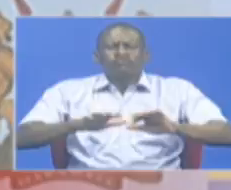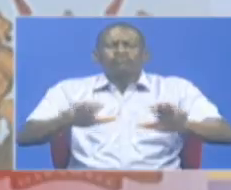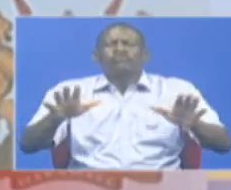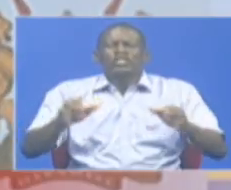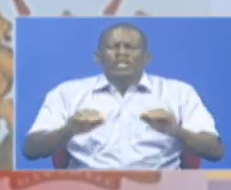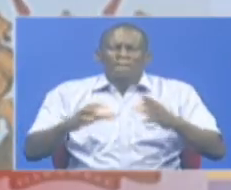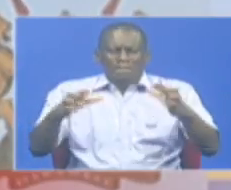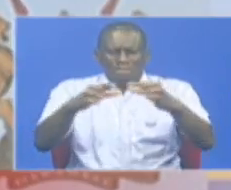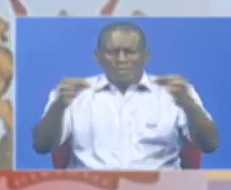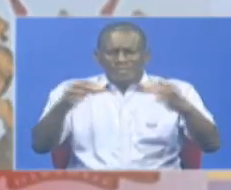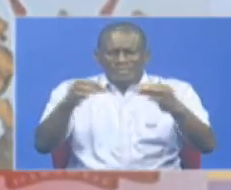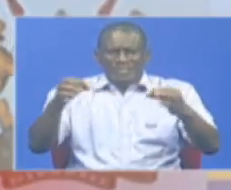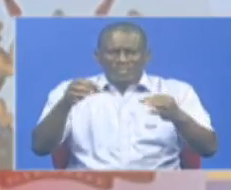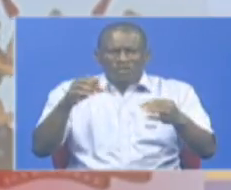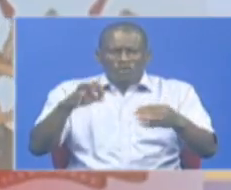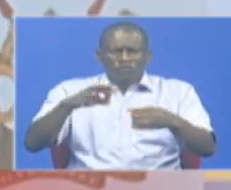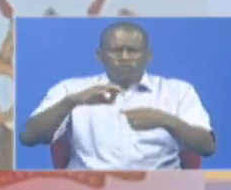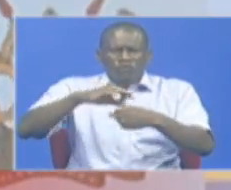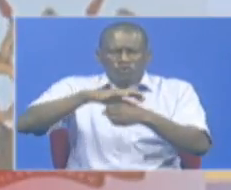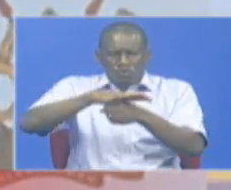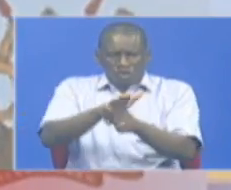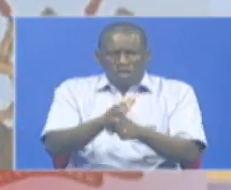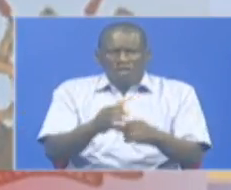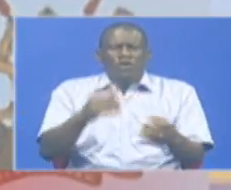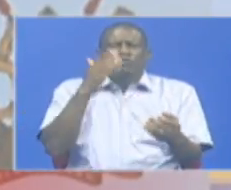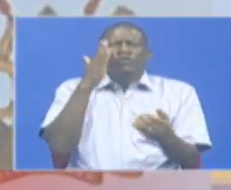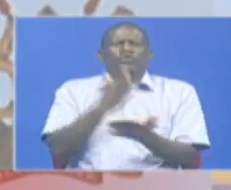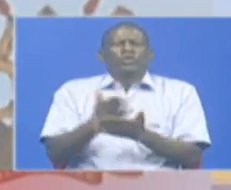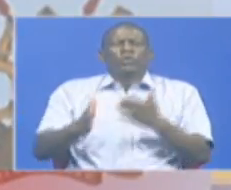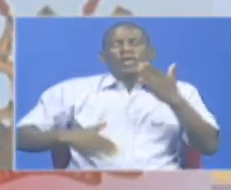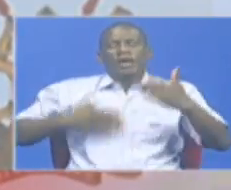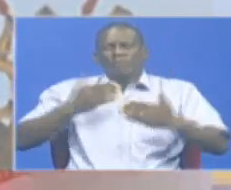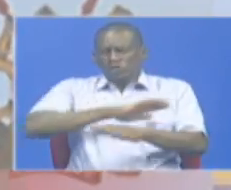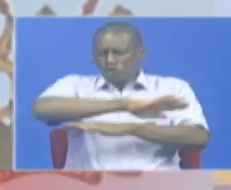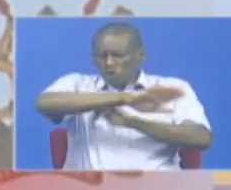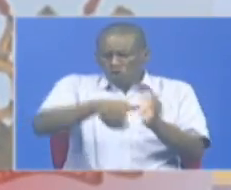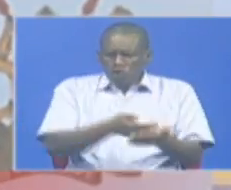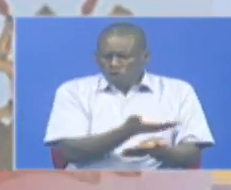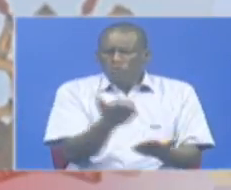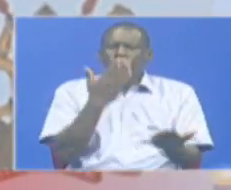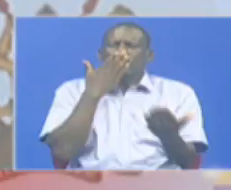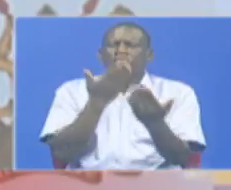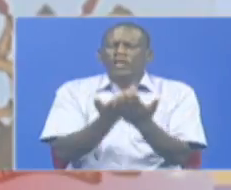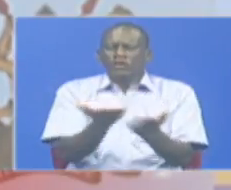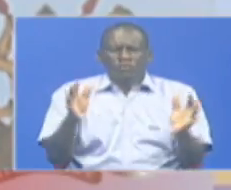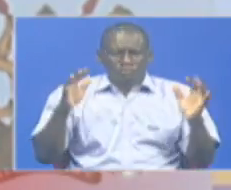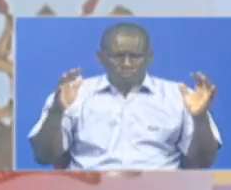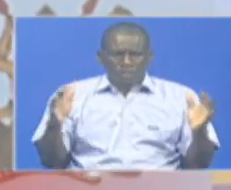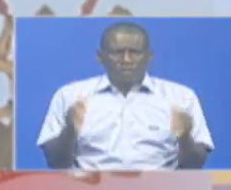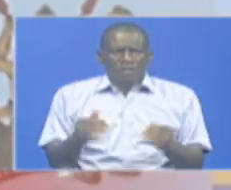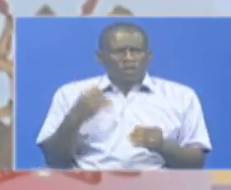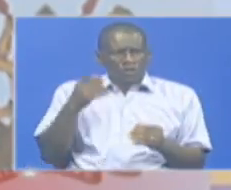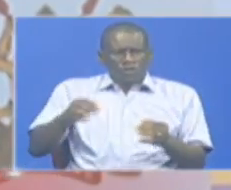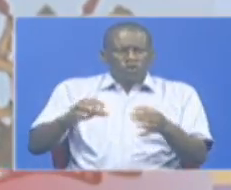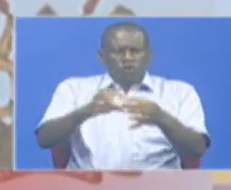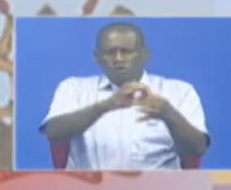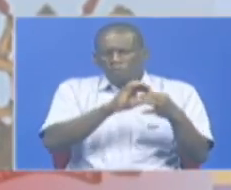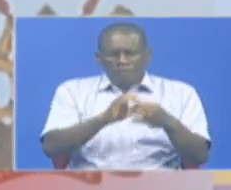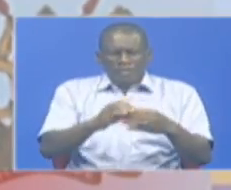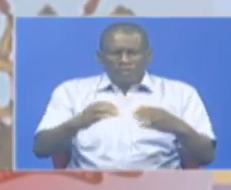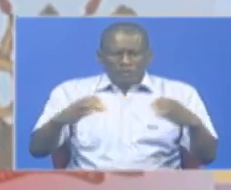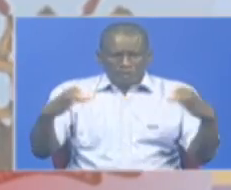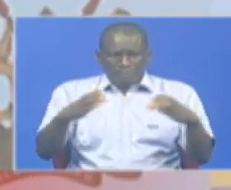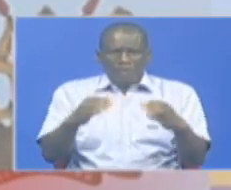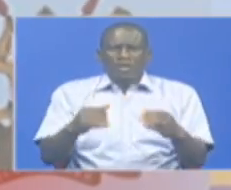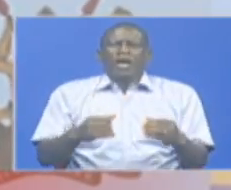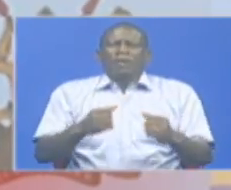anti-coronavirus mitigation messages. We really do appreciate all of you, and we thank you. For our corporates, I'm pleased to